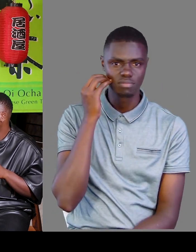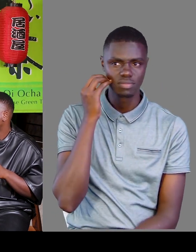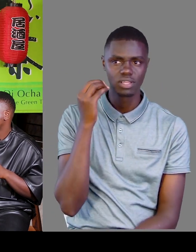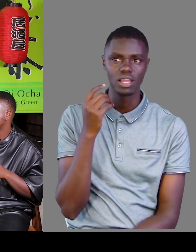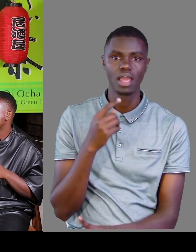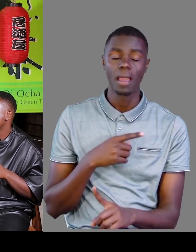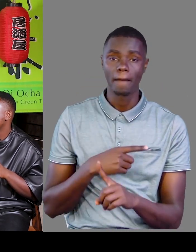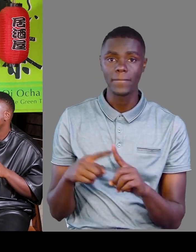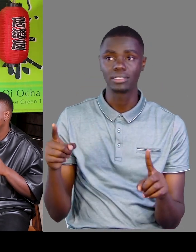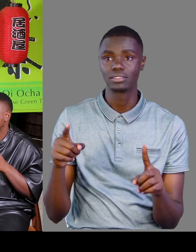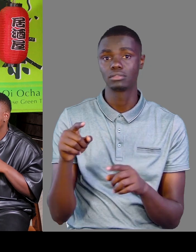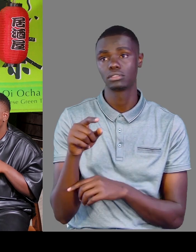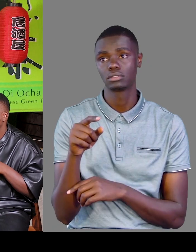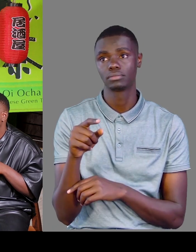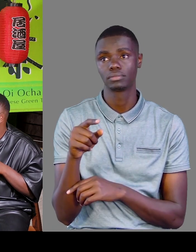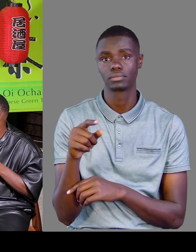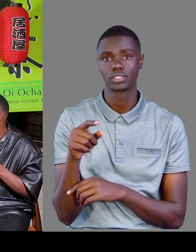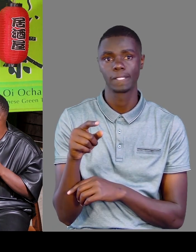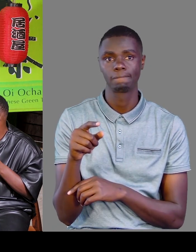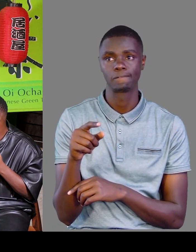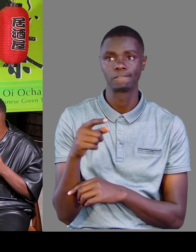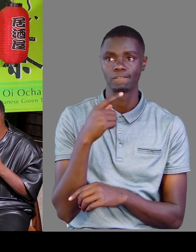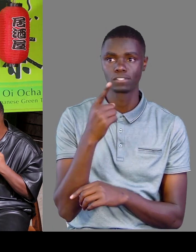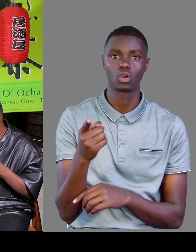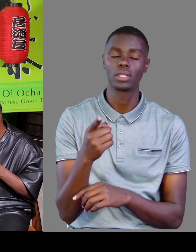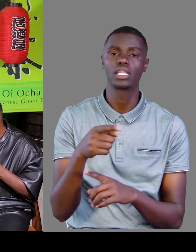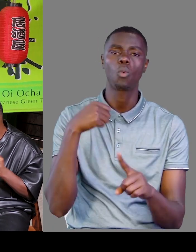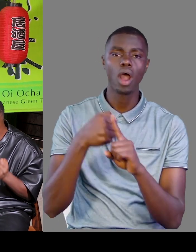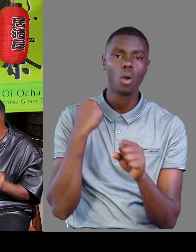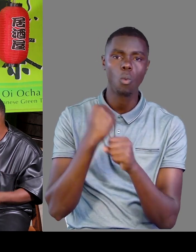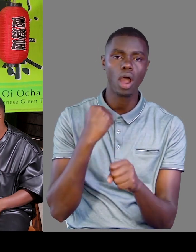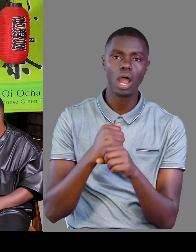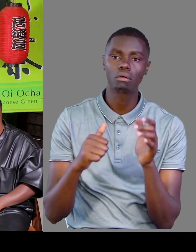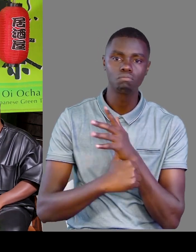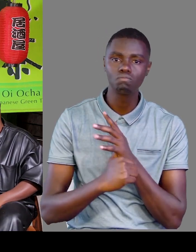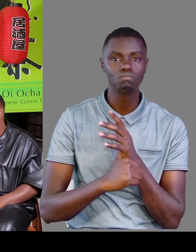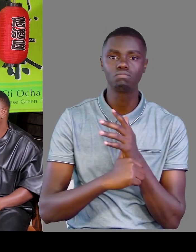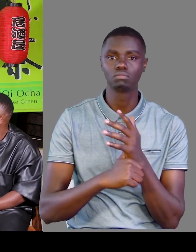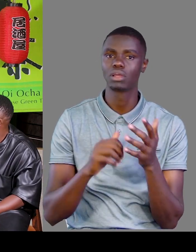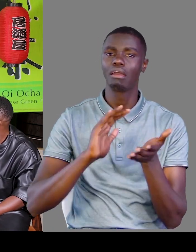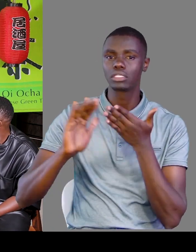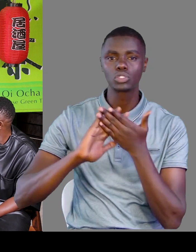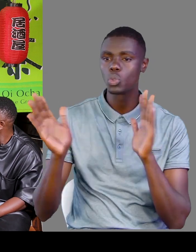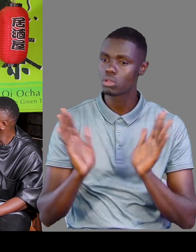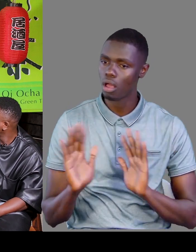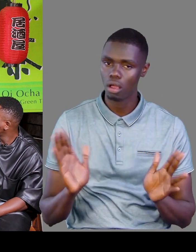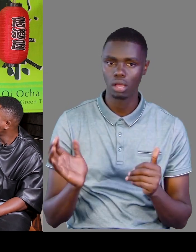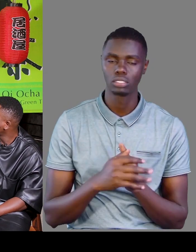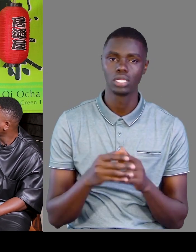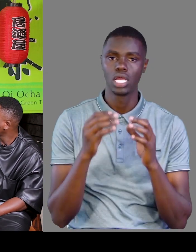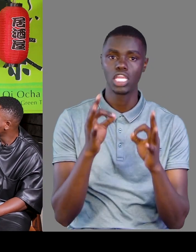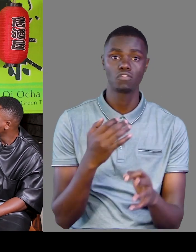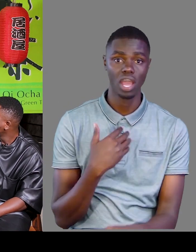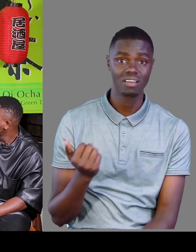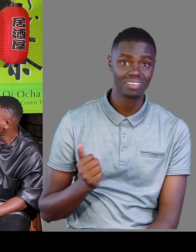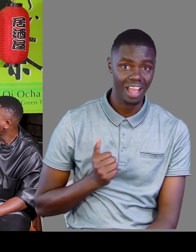huku wakamake huku hivi Karen. Uje kwa nini? Anakuambia buda jitume. Hakuna kitu kama hiyo, jitume. Kama una